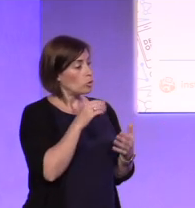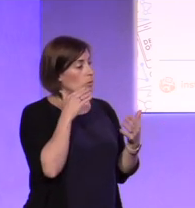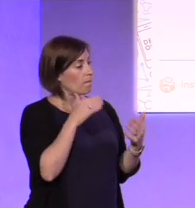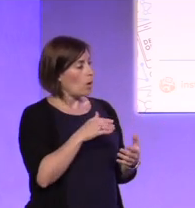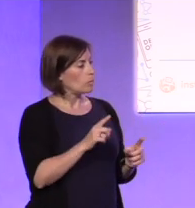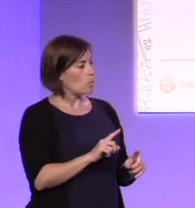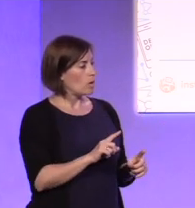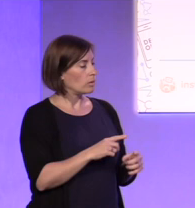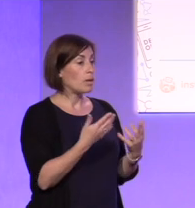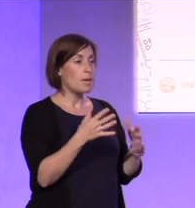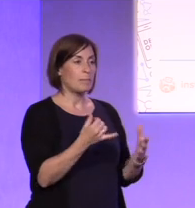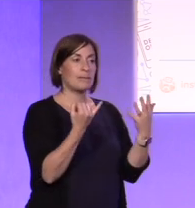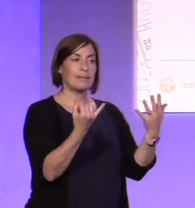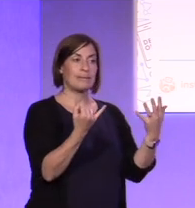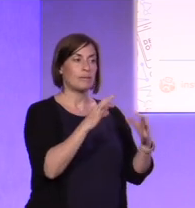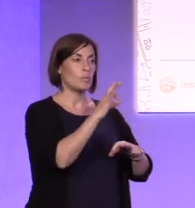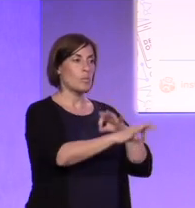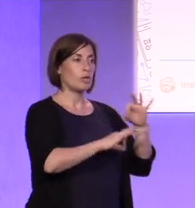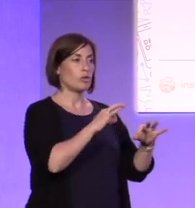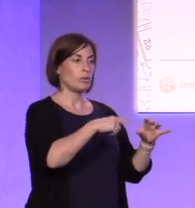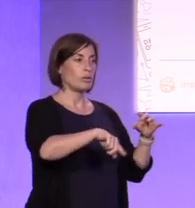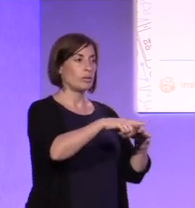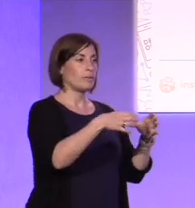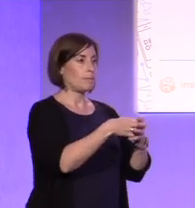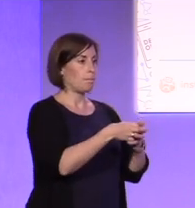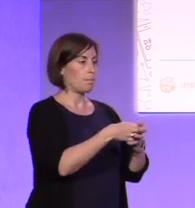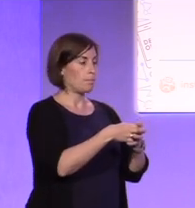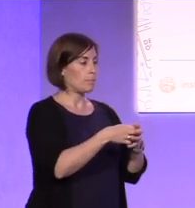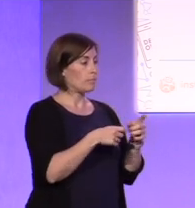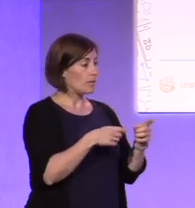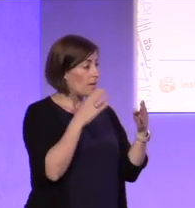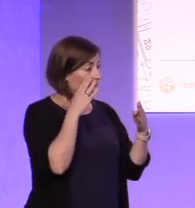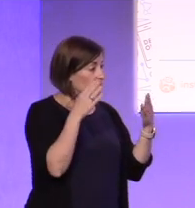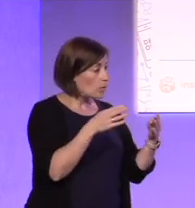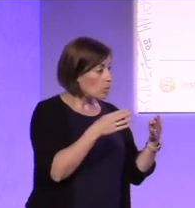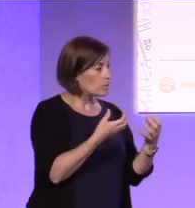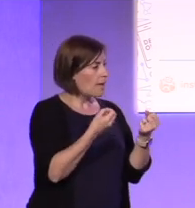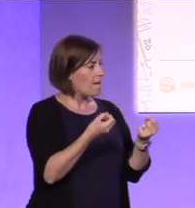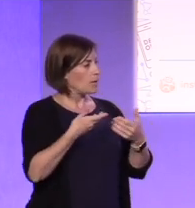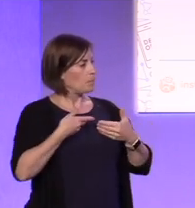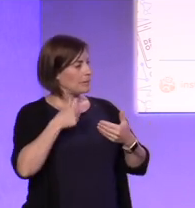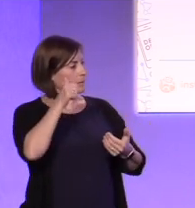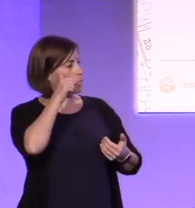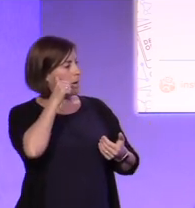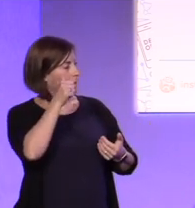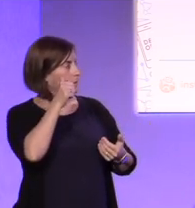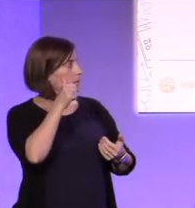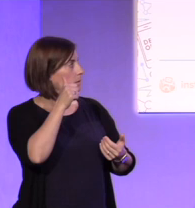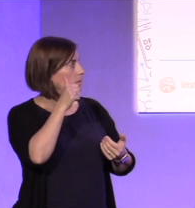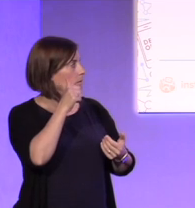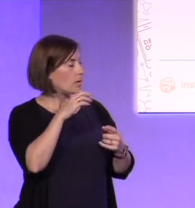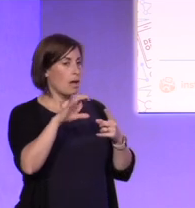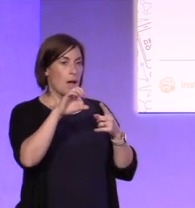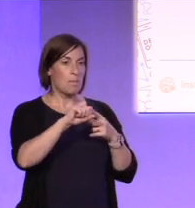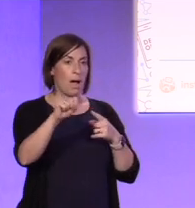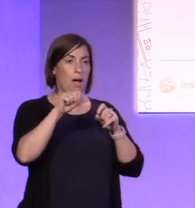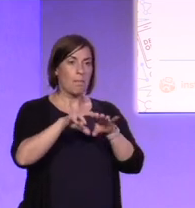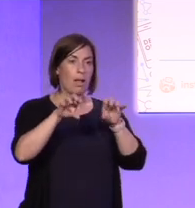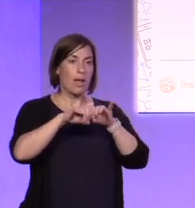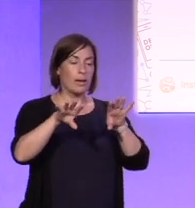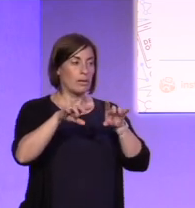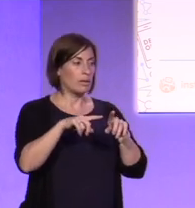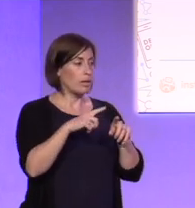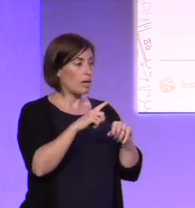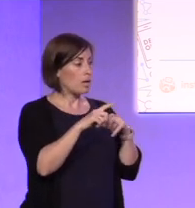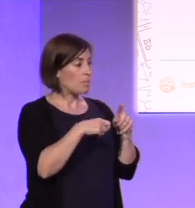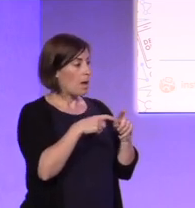6 questions. Do you feel focused? Do you have a strong business awareness? Is the word that's moving through our pipeline of the right size? And do you feel that your voice is heard? Do you